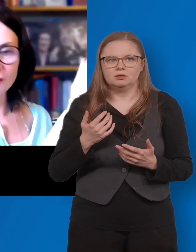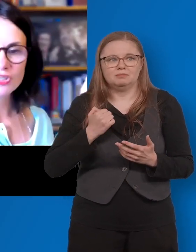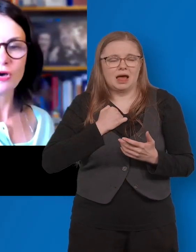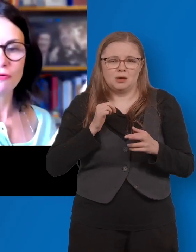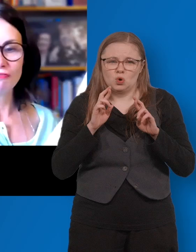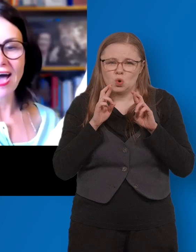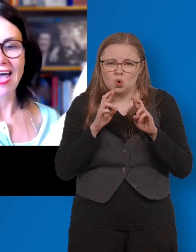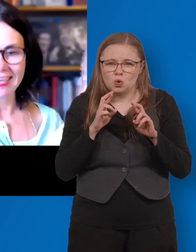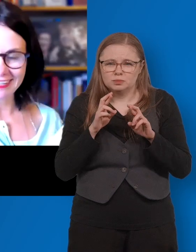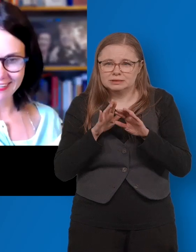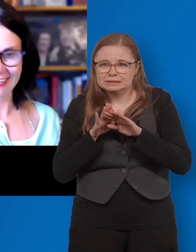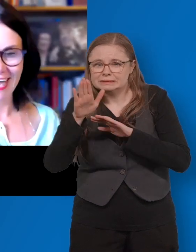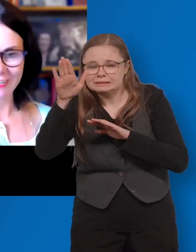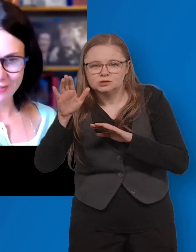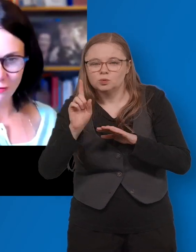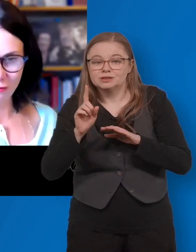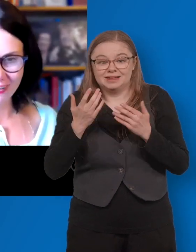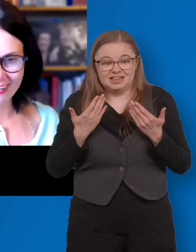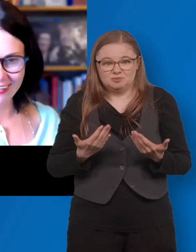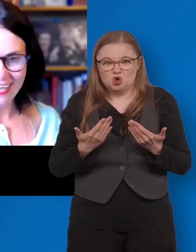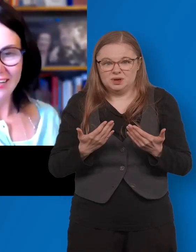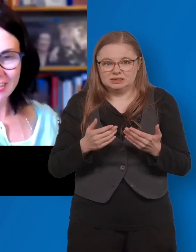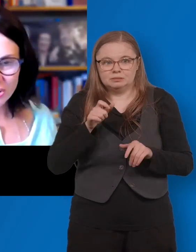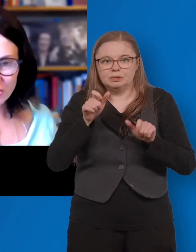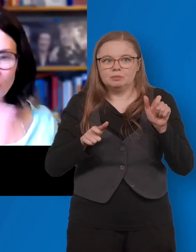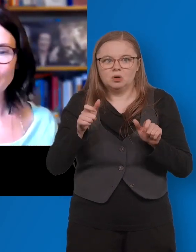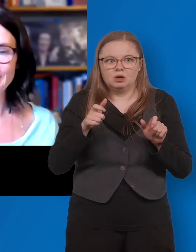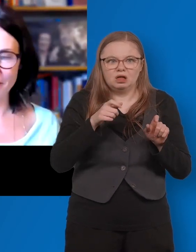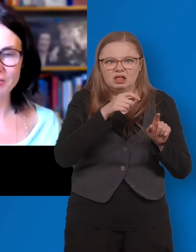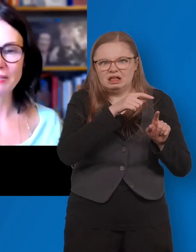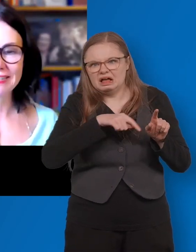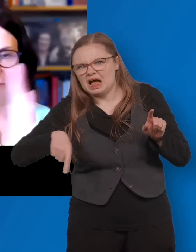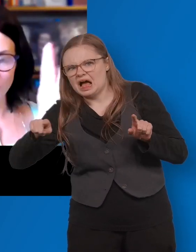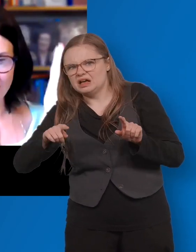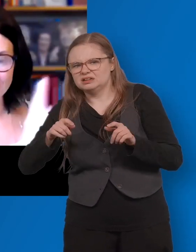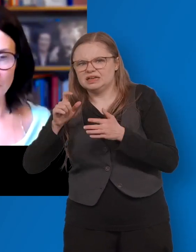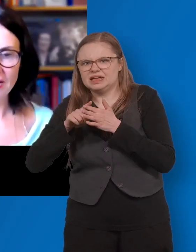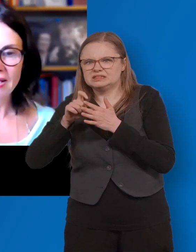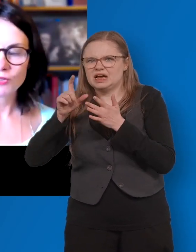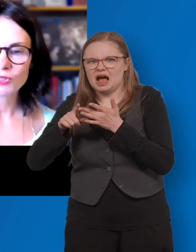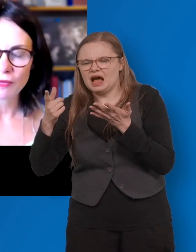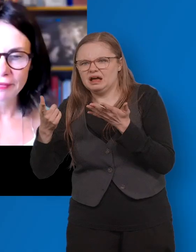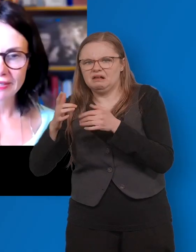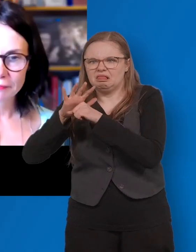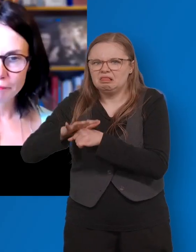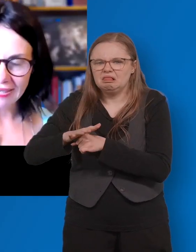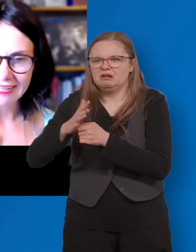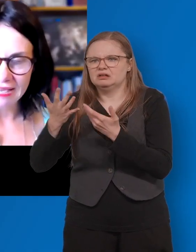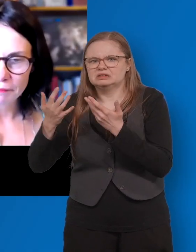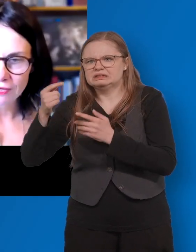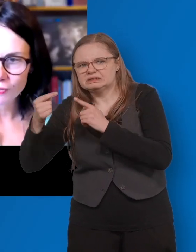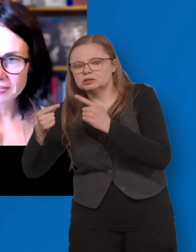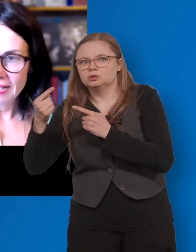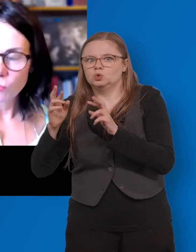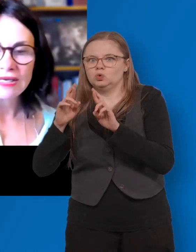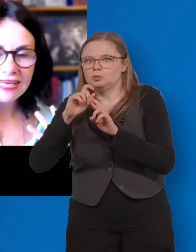has swung so far anti-DEI so quickly that surely there must be some momentum to swimming back